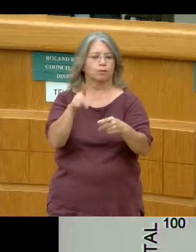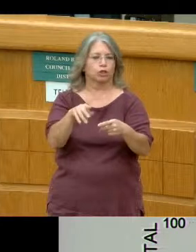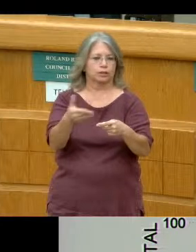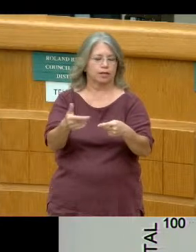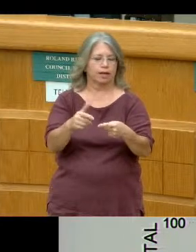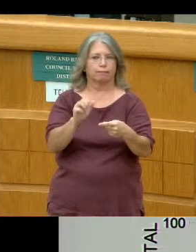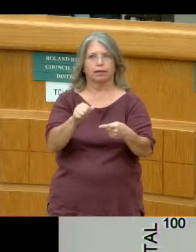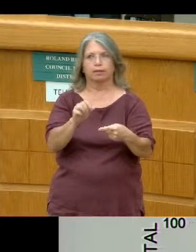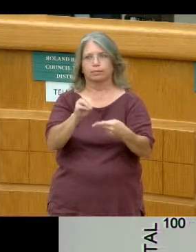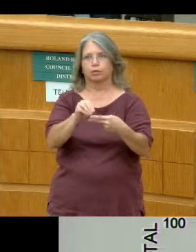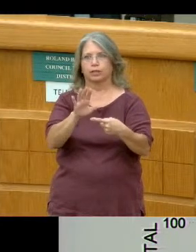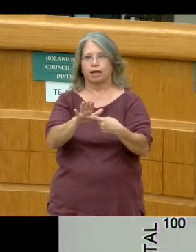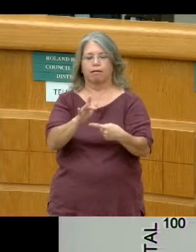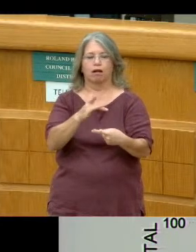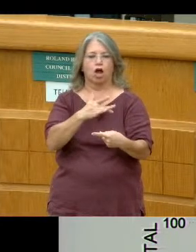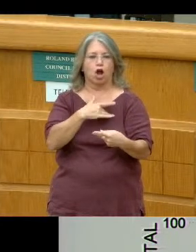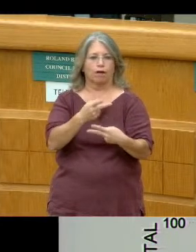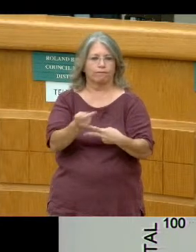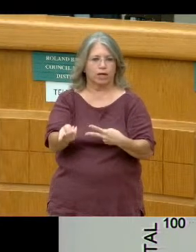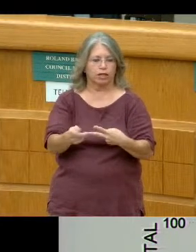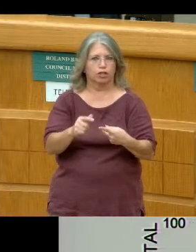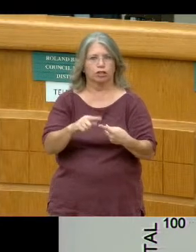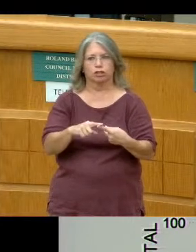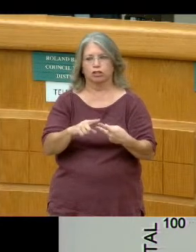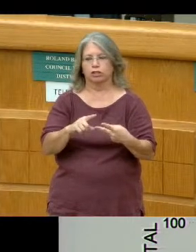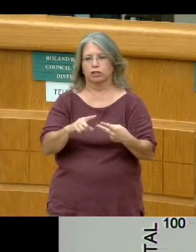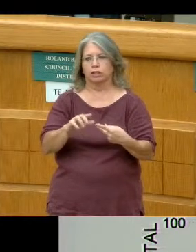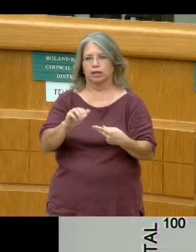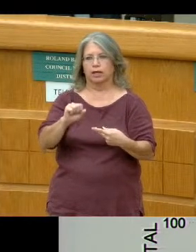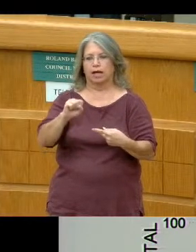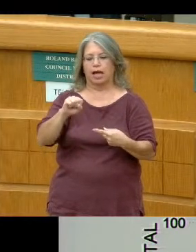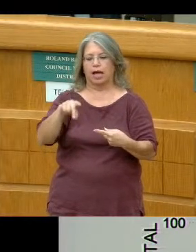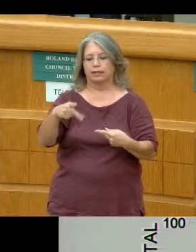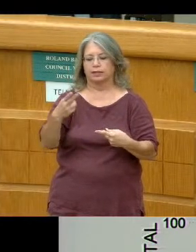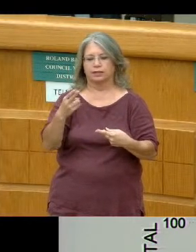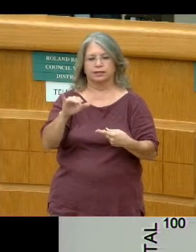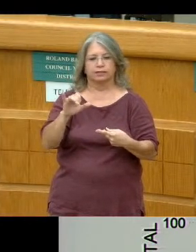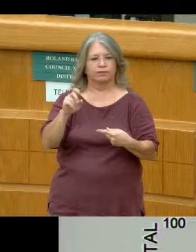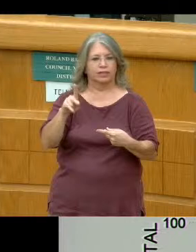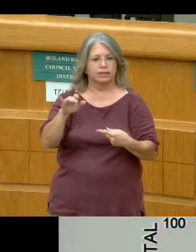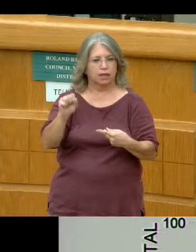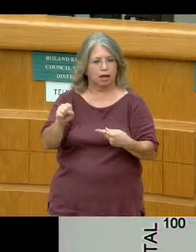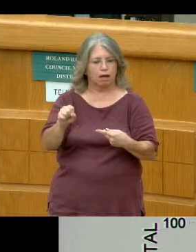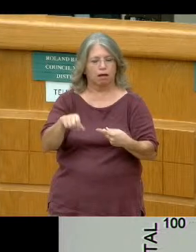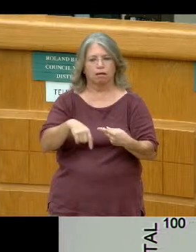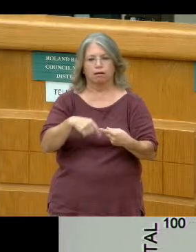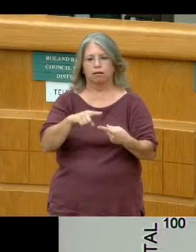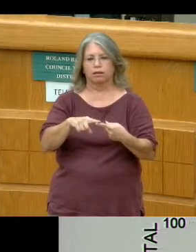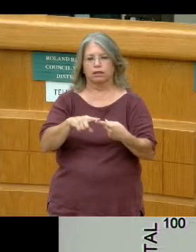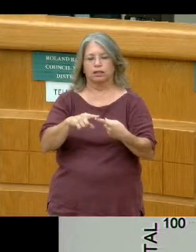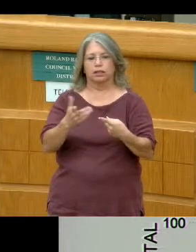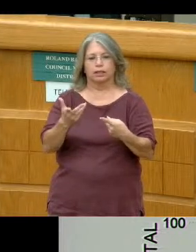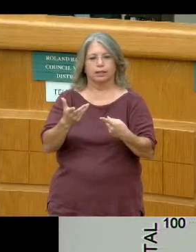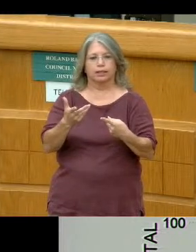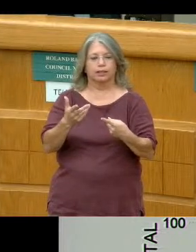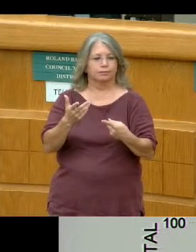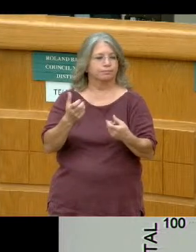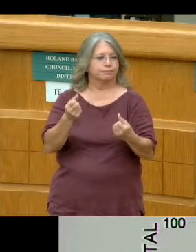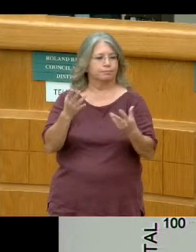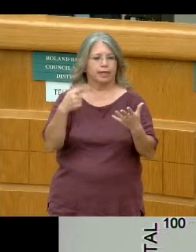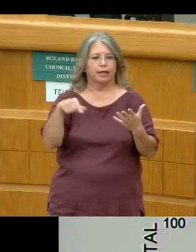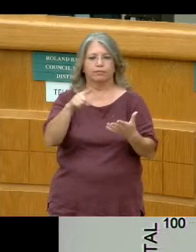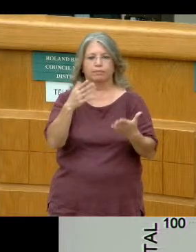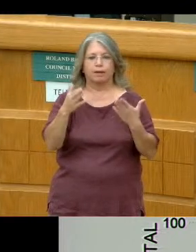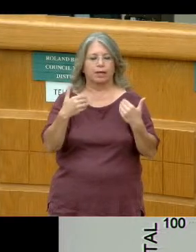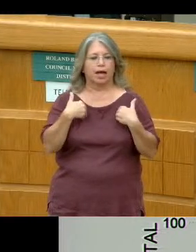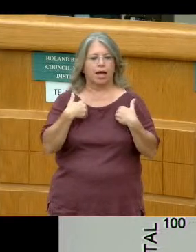be asphyxia. There could be a variety of reasons why people die. It's very rote. I think a lot of us have had relatives that have